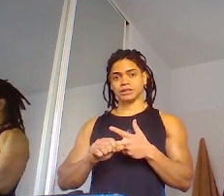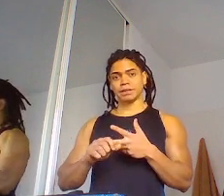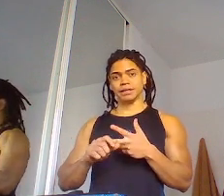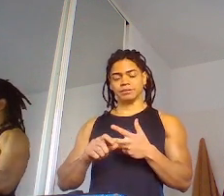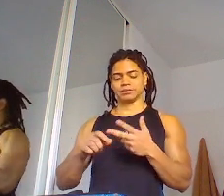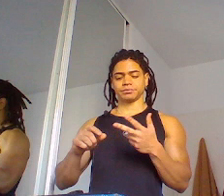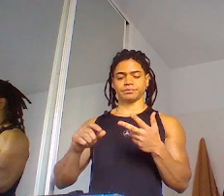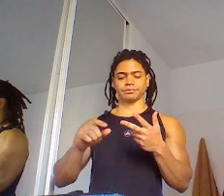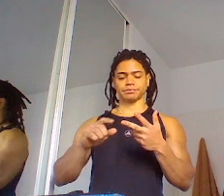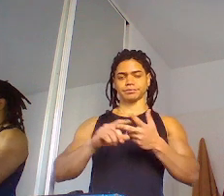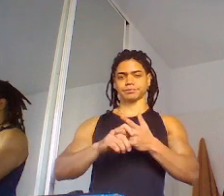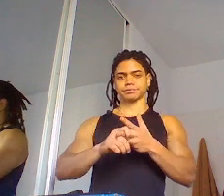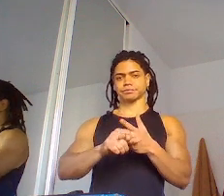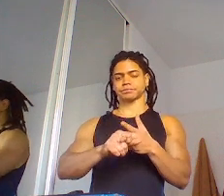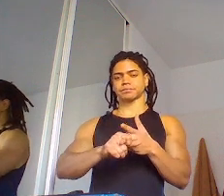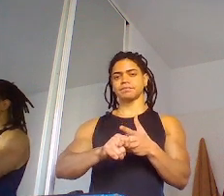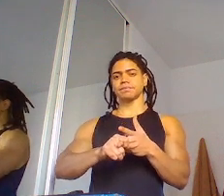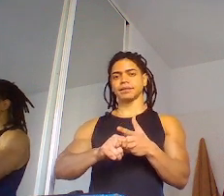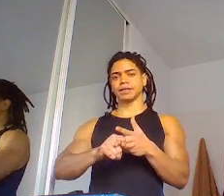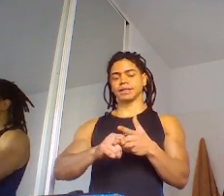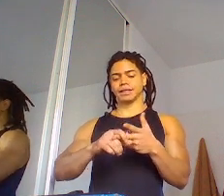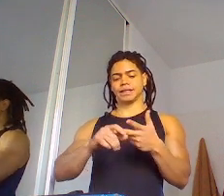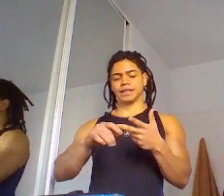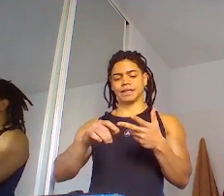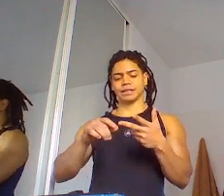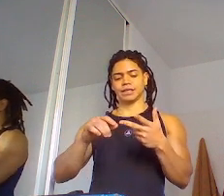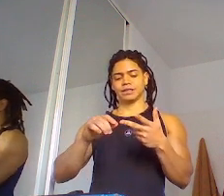operation expense.